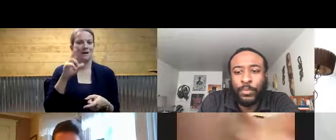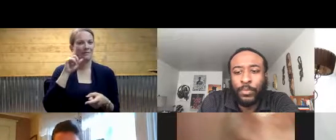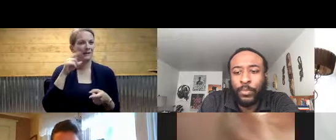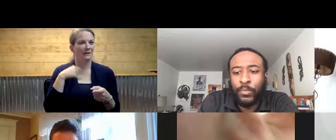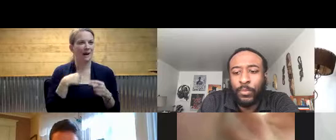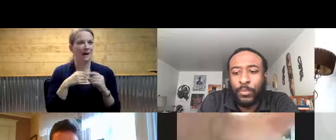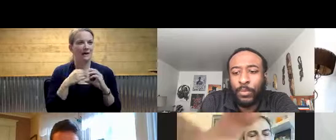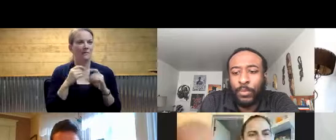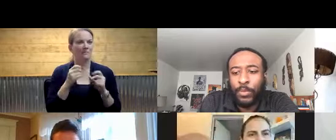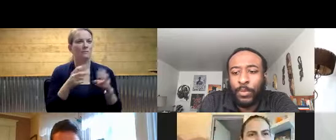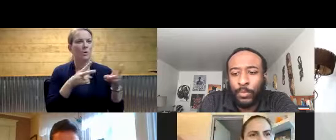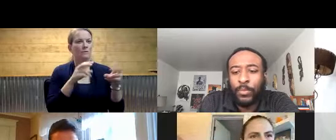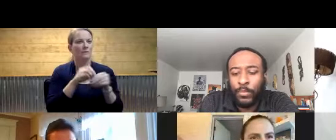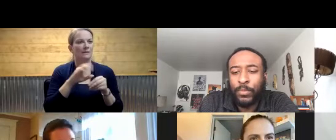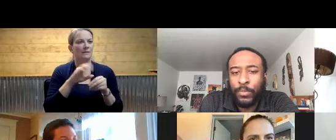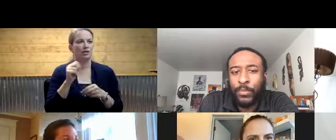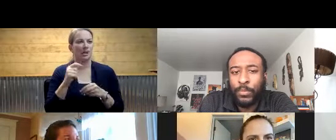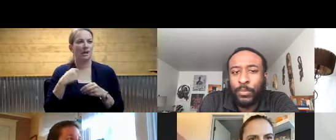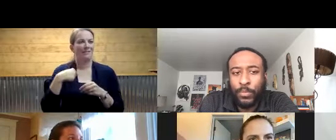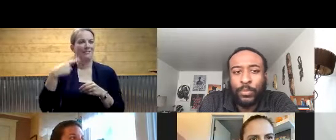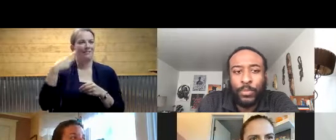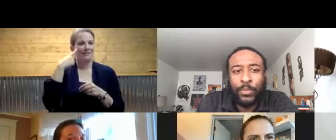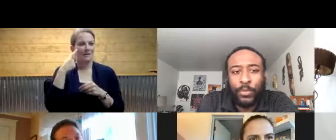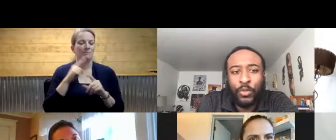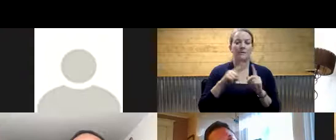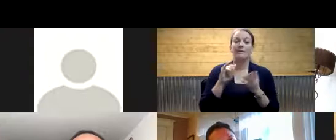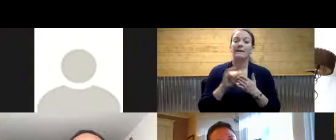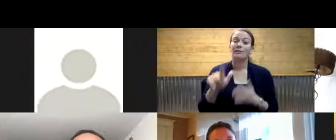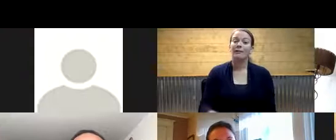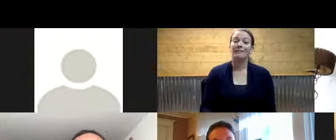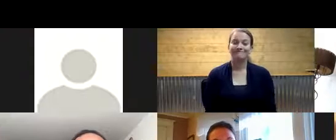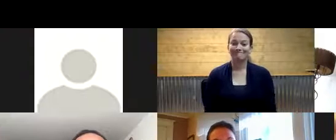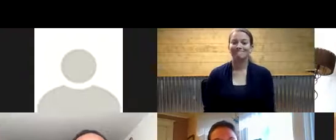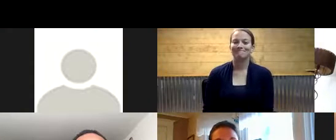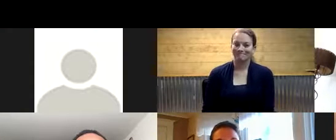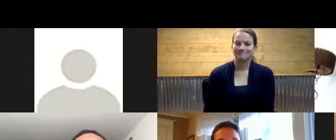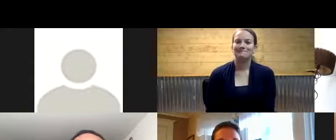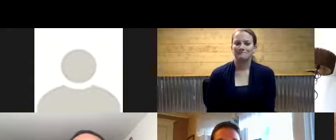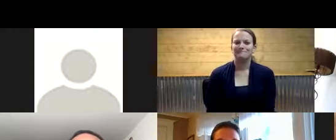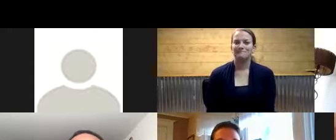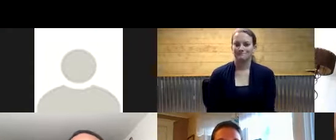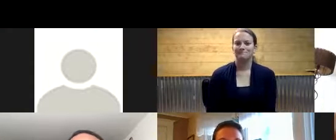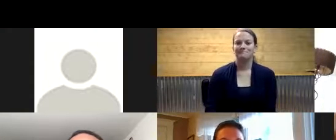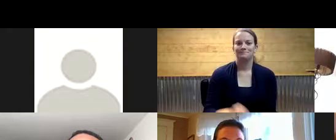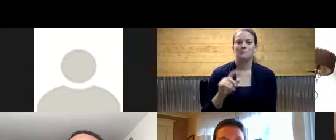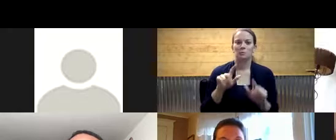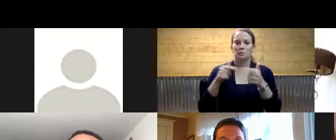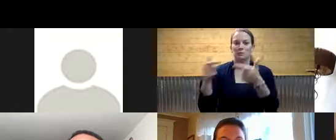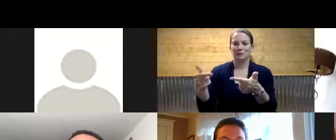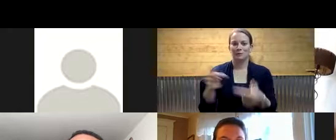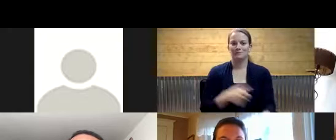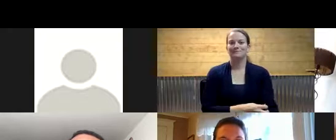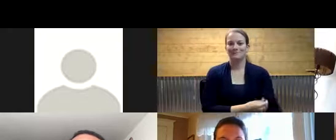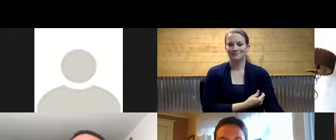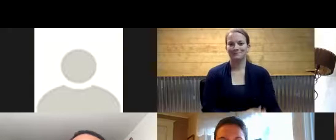message in the chat, but I think that's all I have for now. Yeah. Sure. Thank you. All right, so